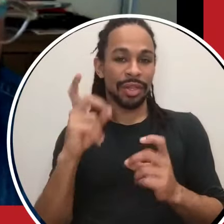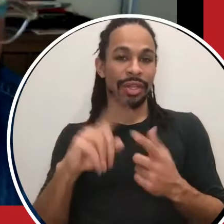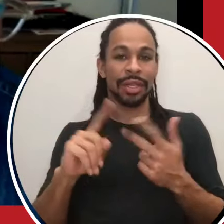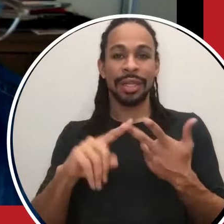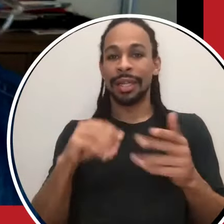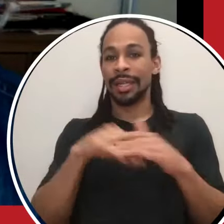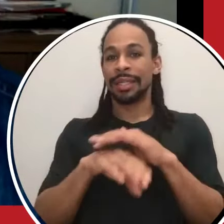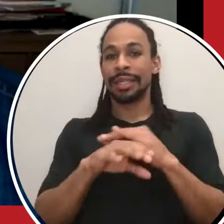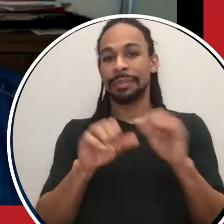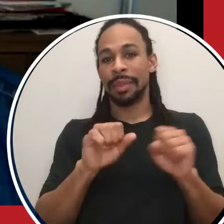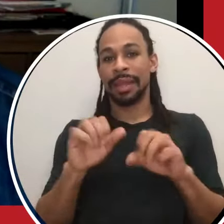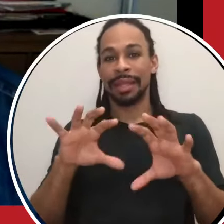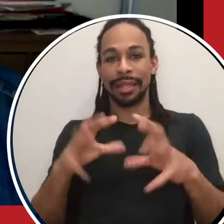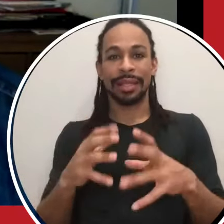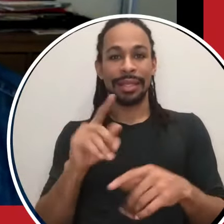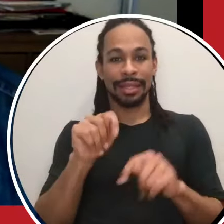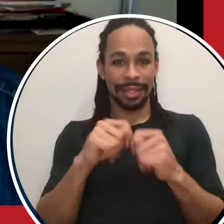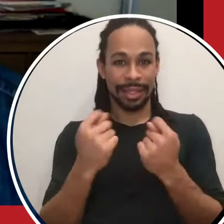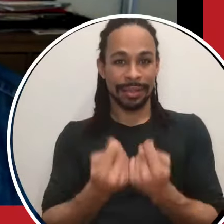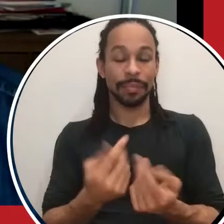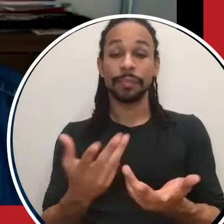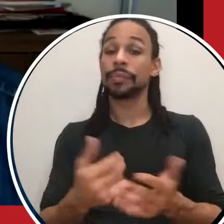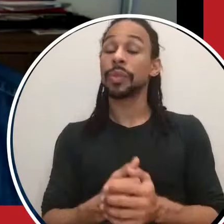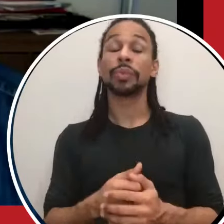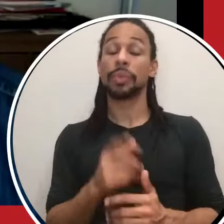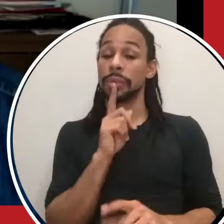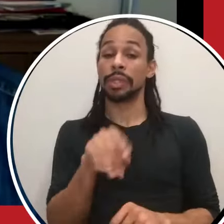So, you know, to answer your question,